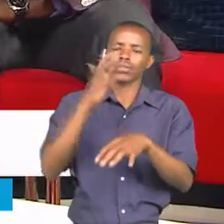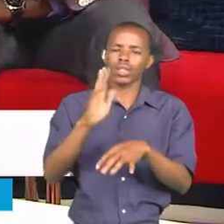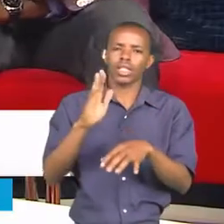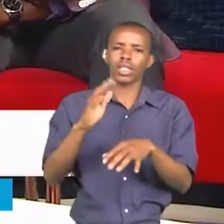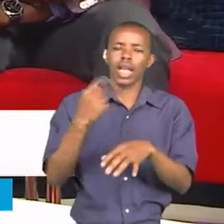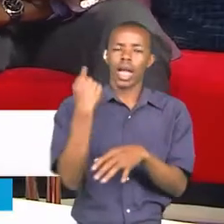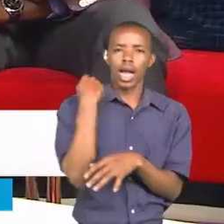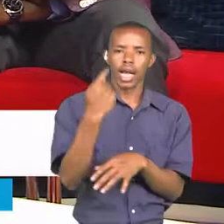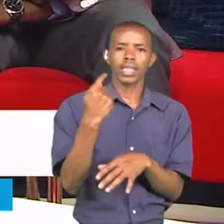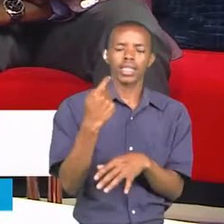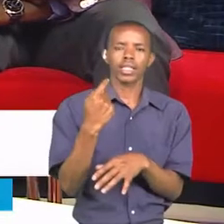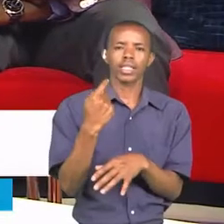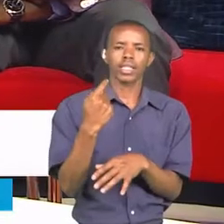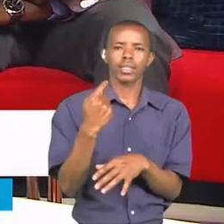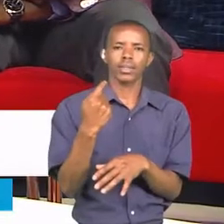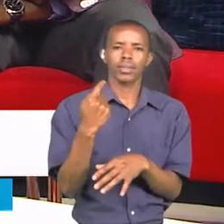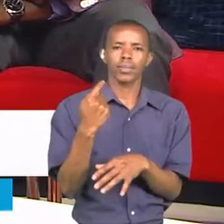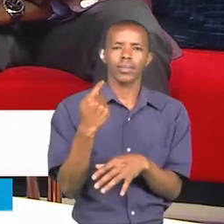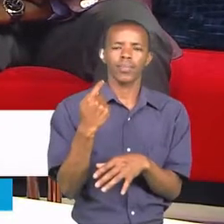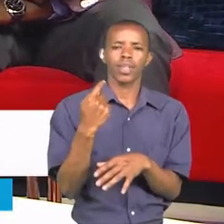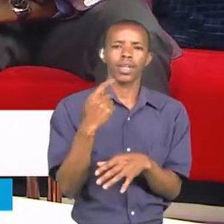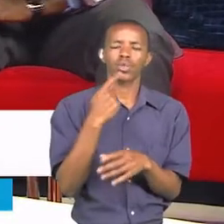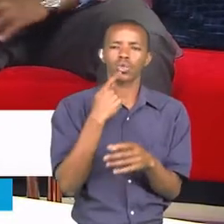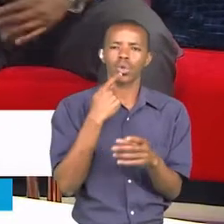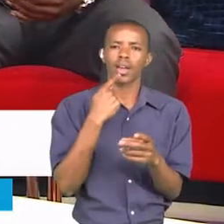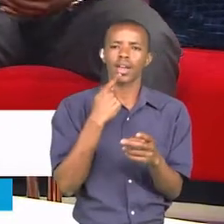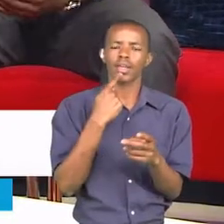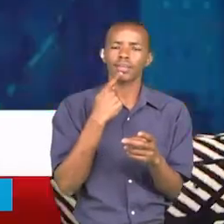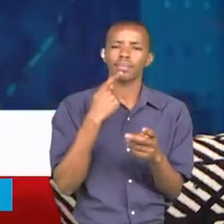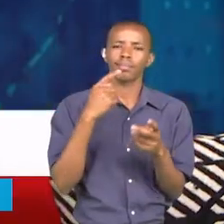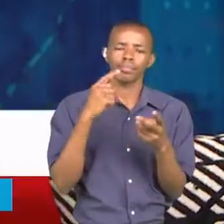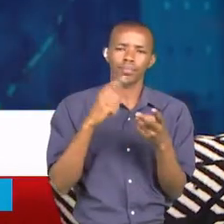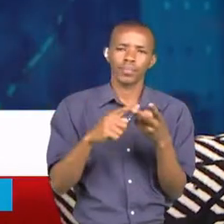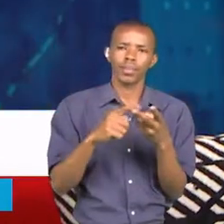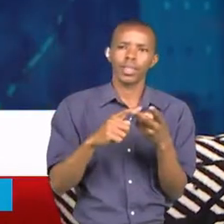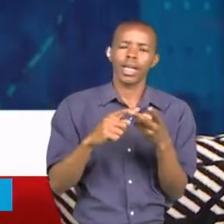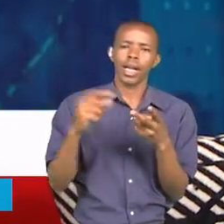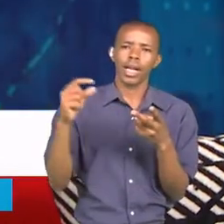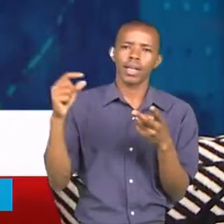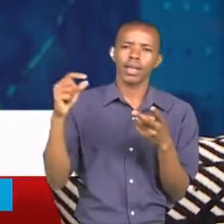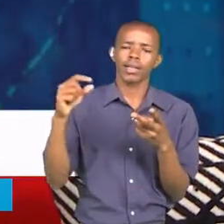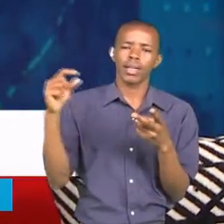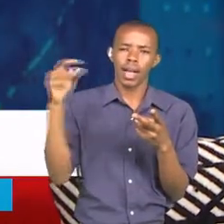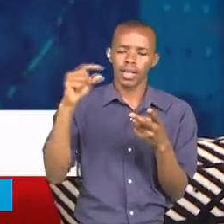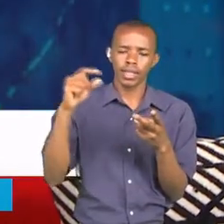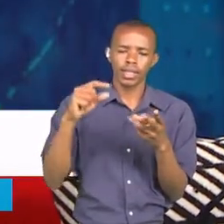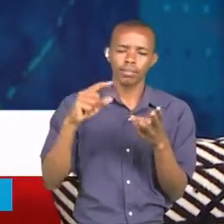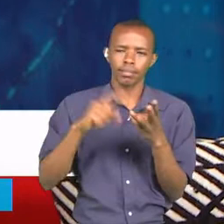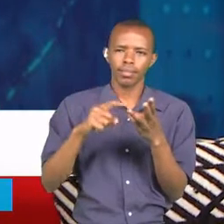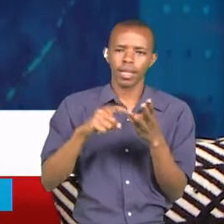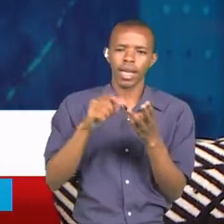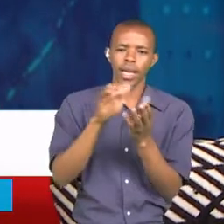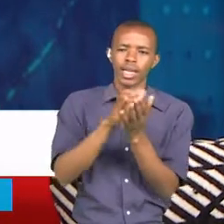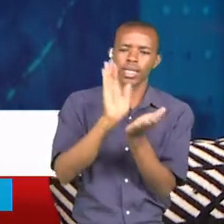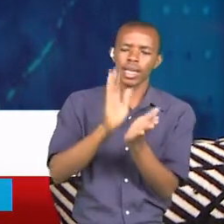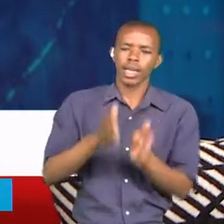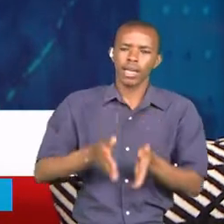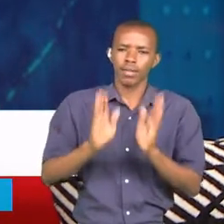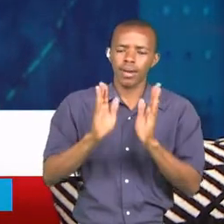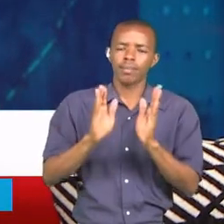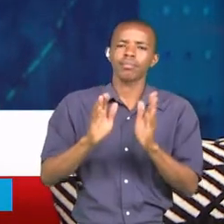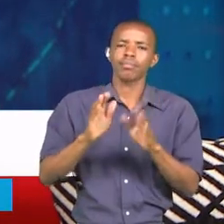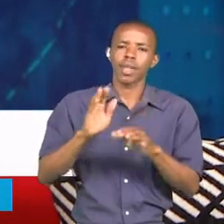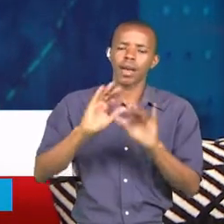we have teams in Turkana, we have teams in Garissa, Tana River, about the initial eight counties that had been